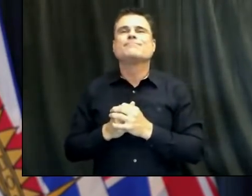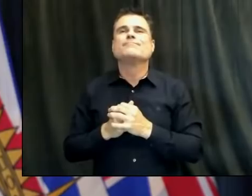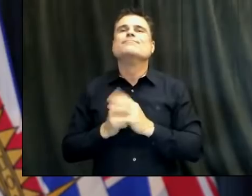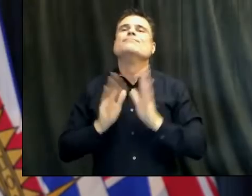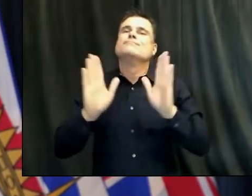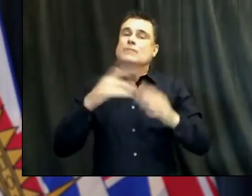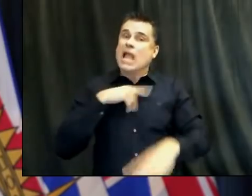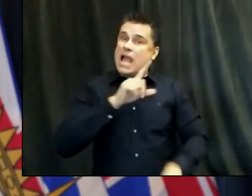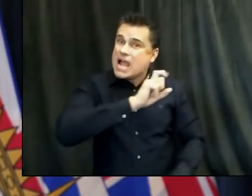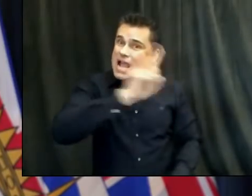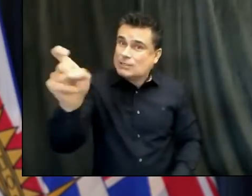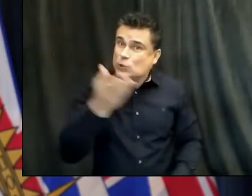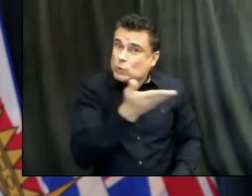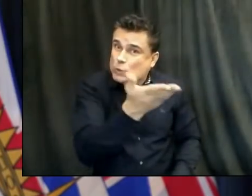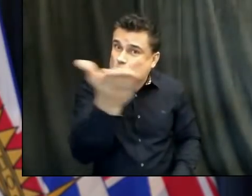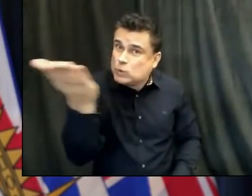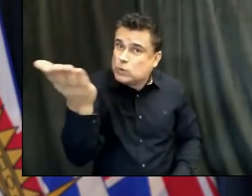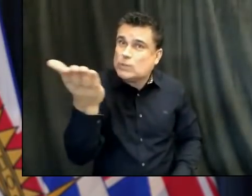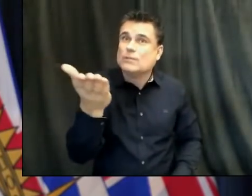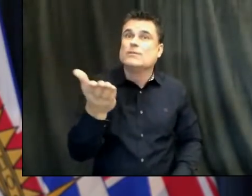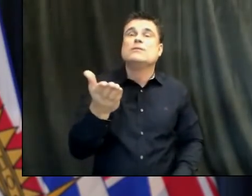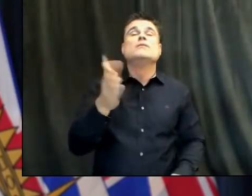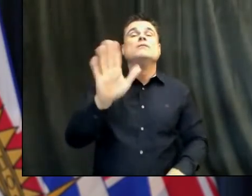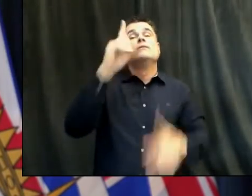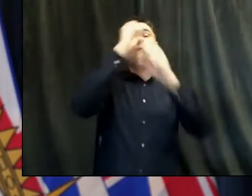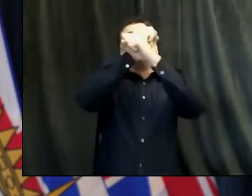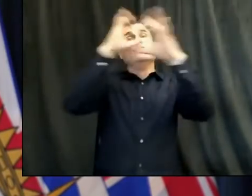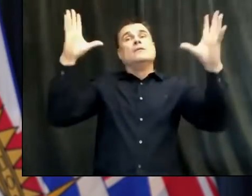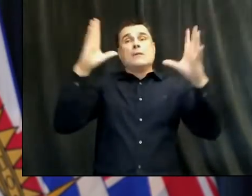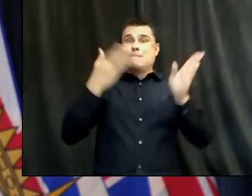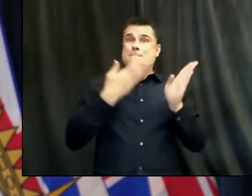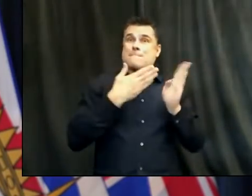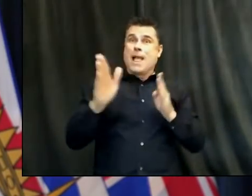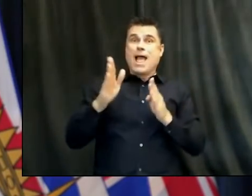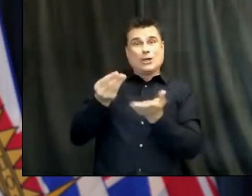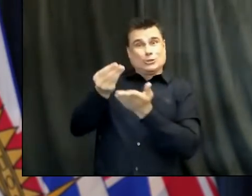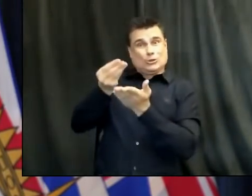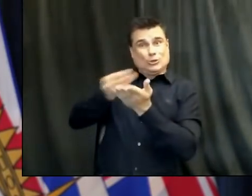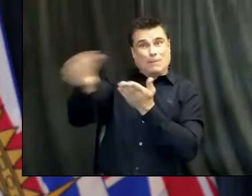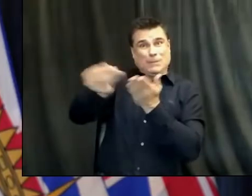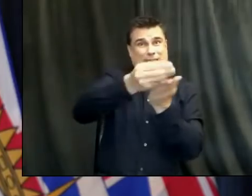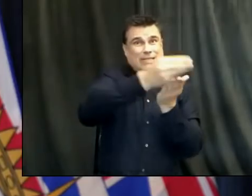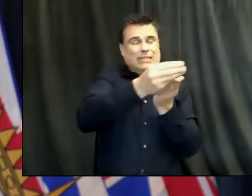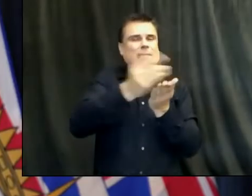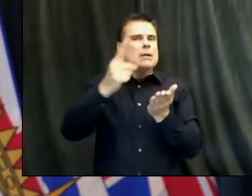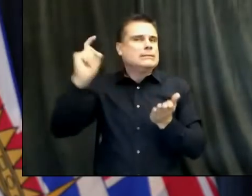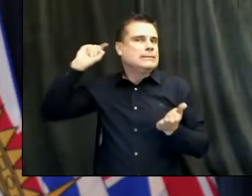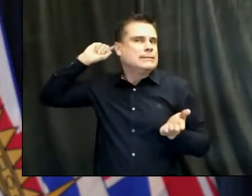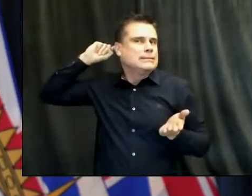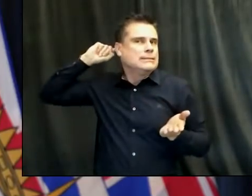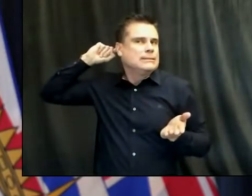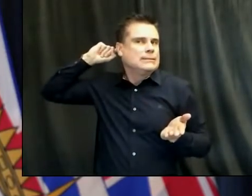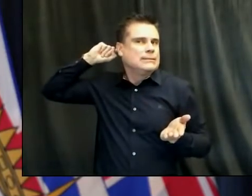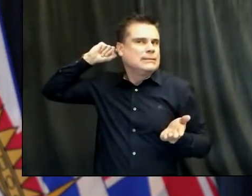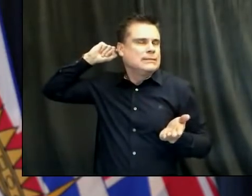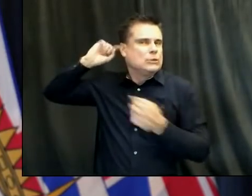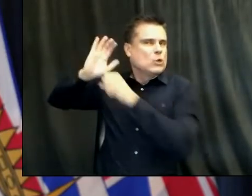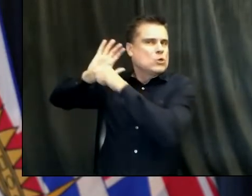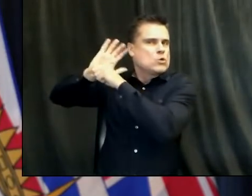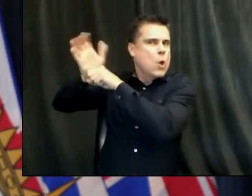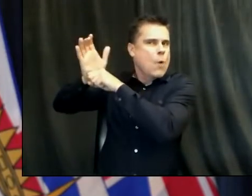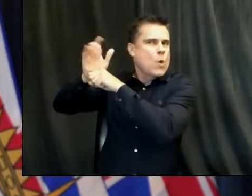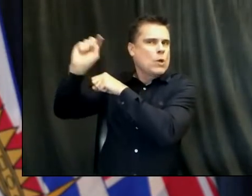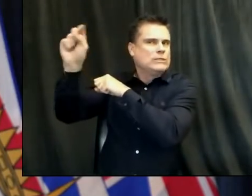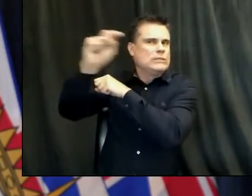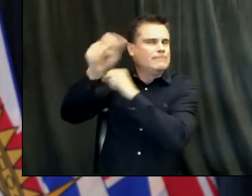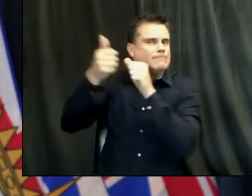is, if you do plan on shopping, remember to keep your COVID safety plans in mind. And that means